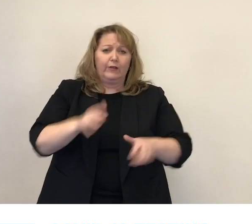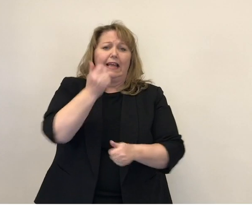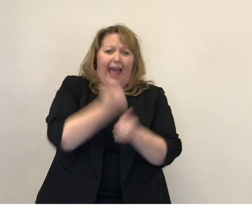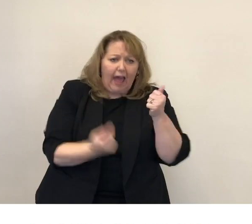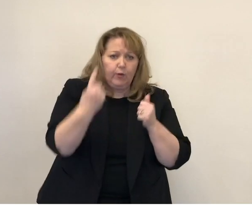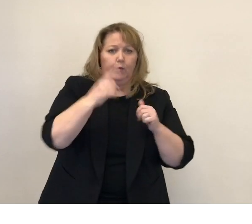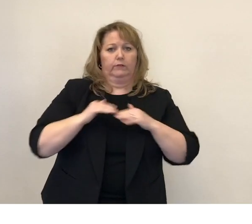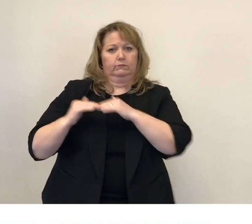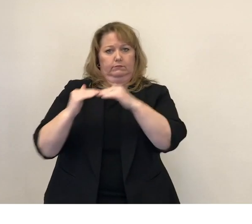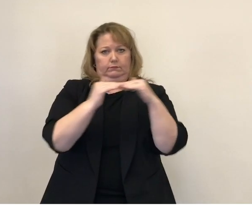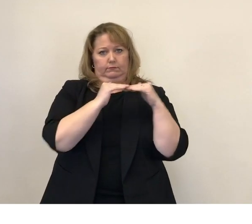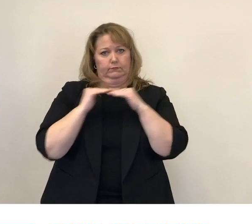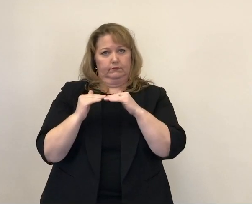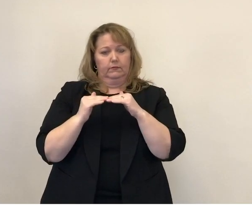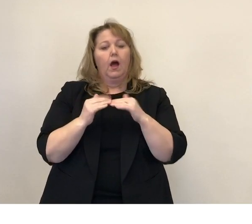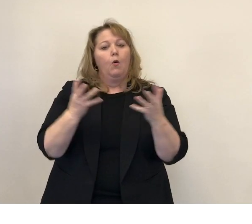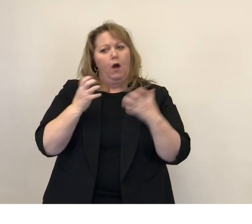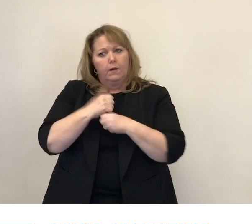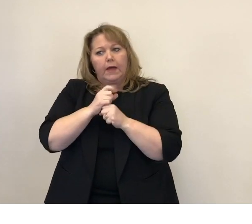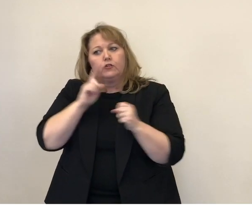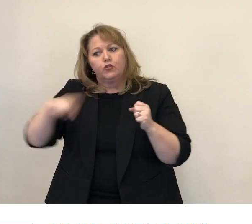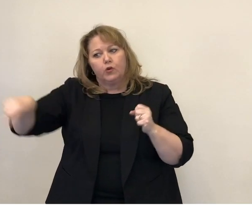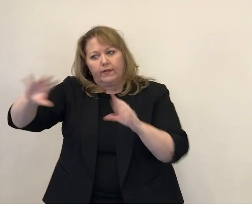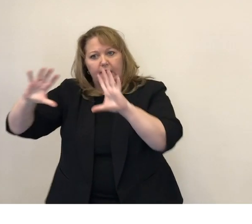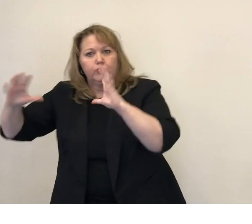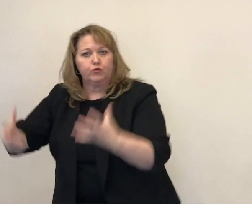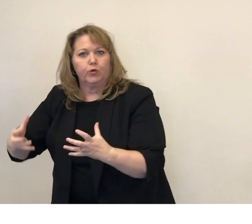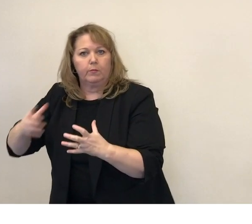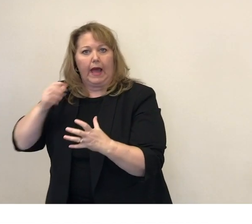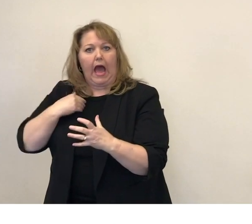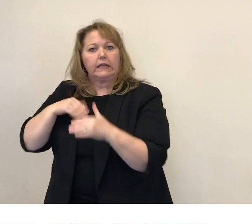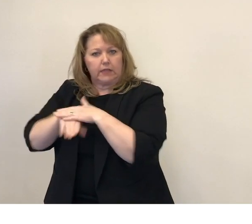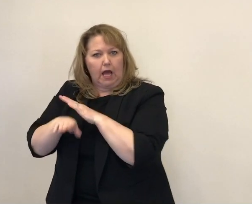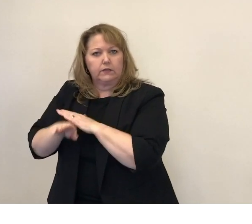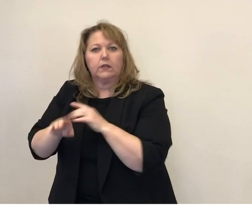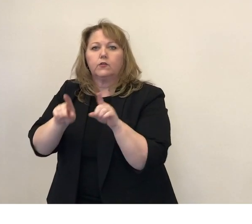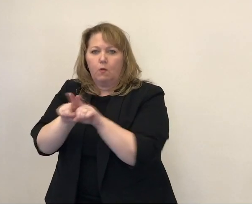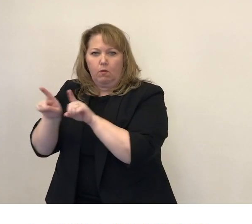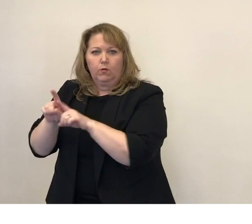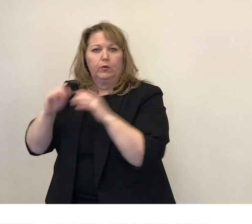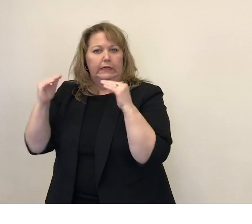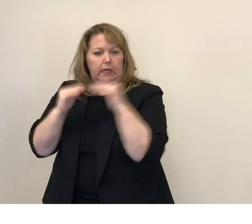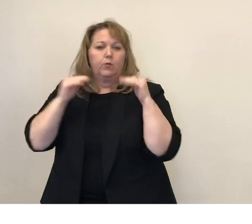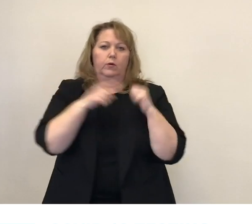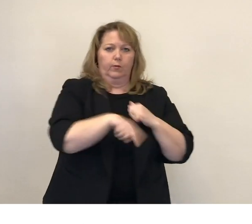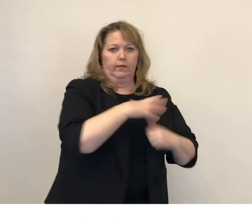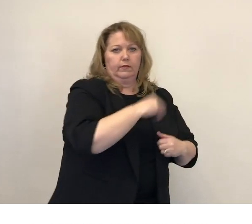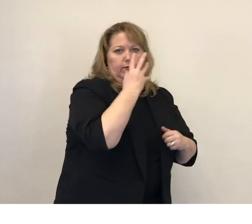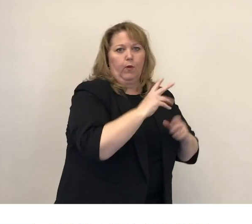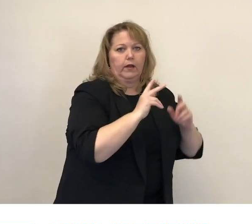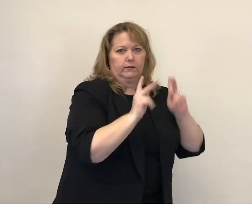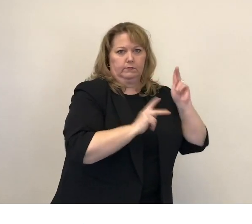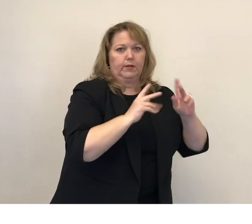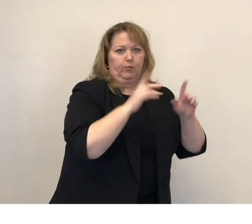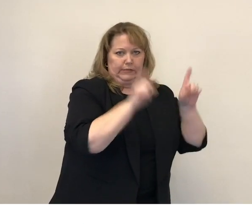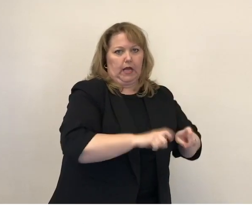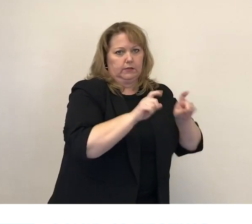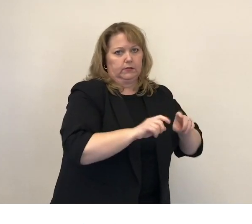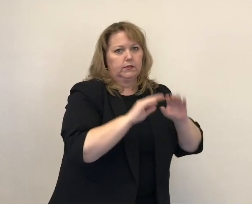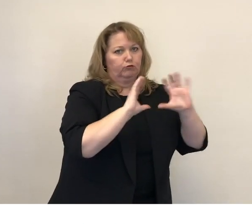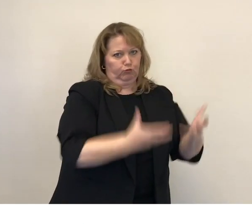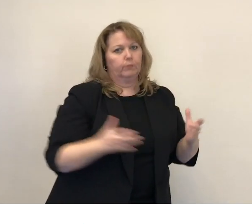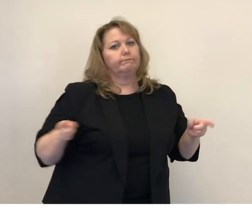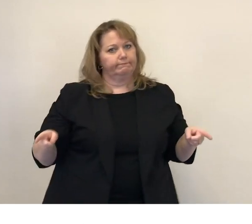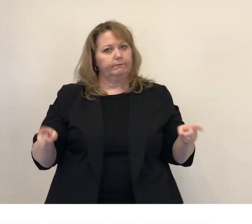do better. This isn't going to fix everything, but there's just a start to make sure these guests get to people who need